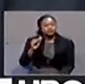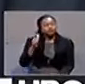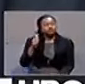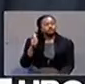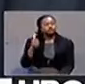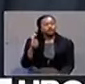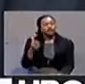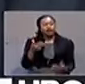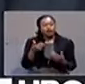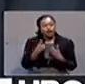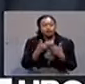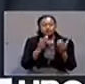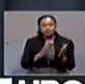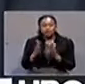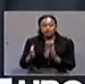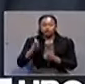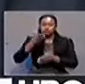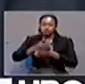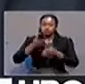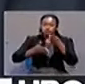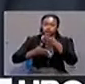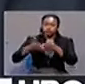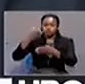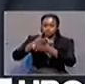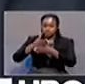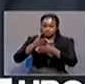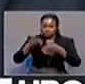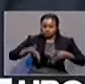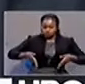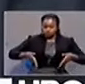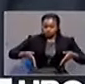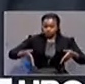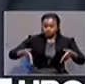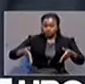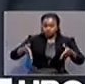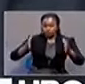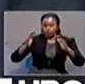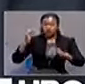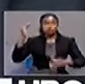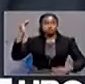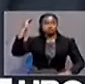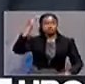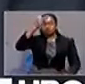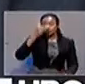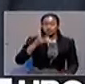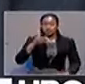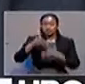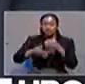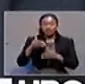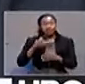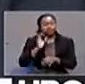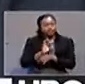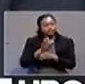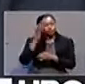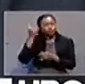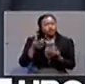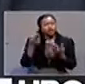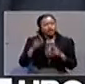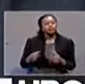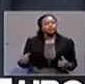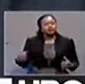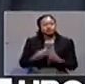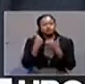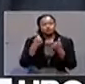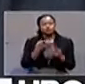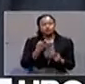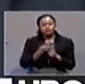of constructing a flyover near the church to avoid the accidents which always occur on Kampala